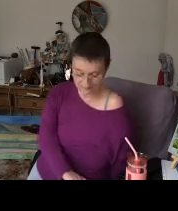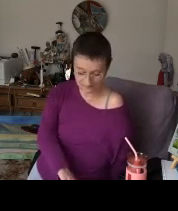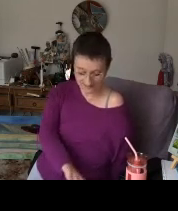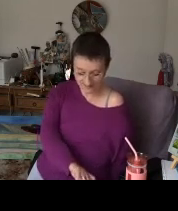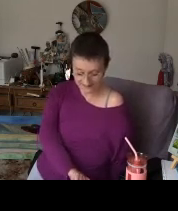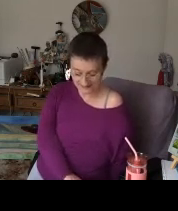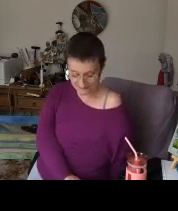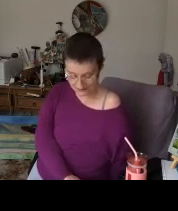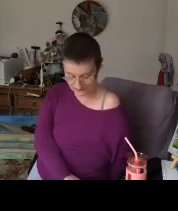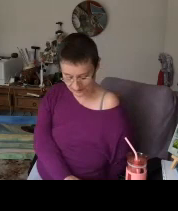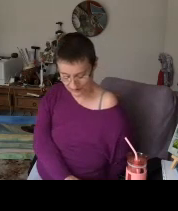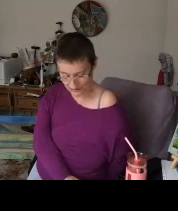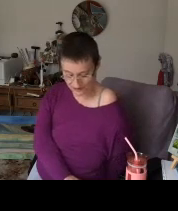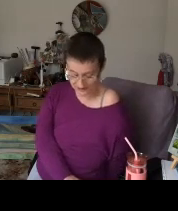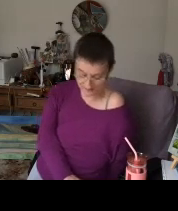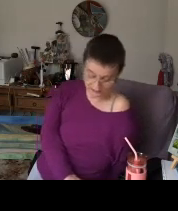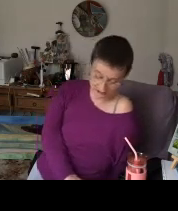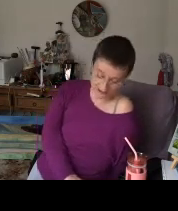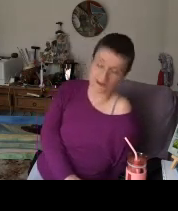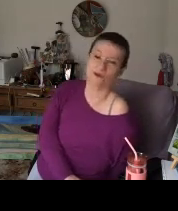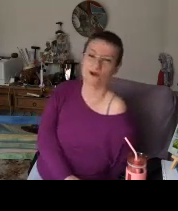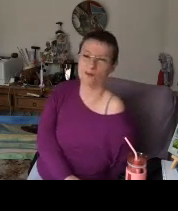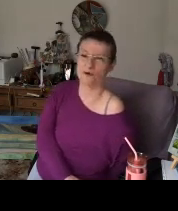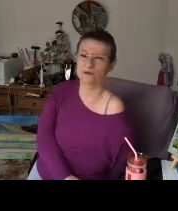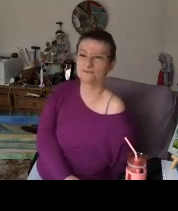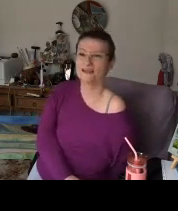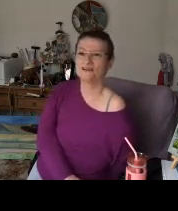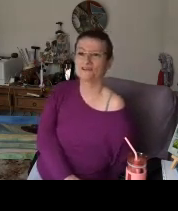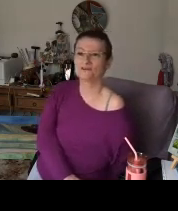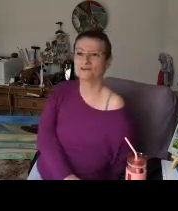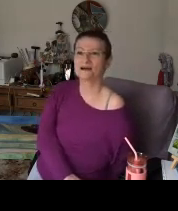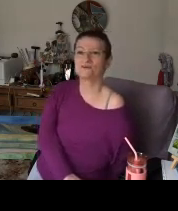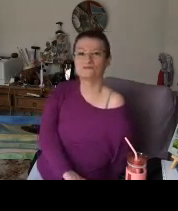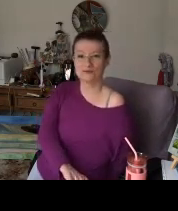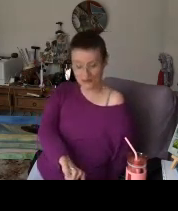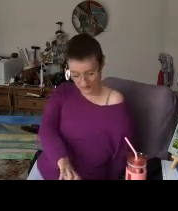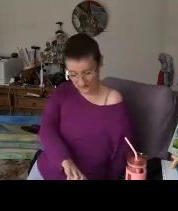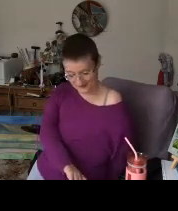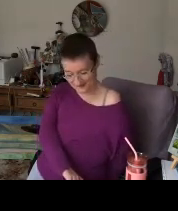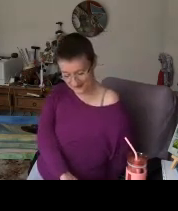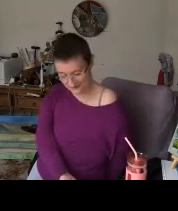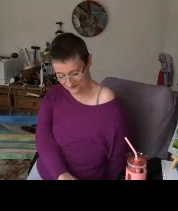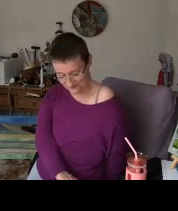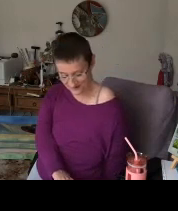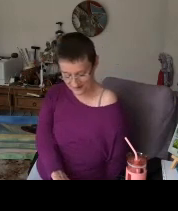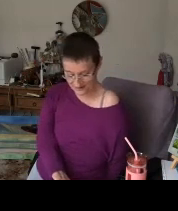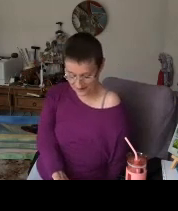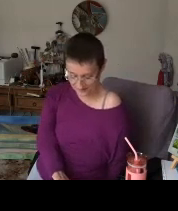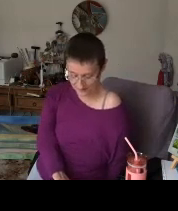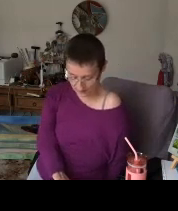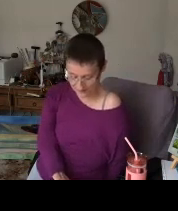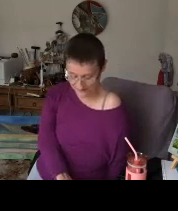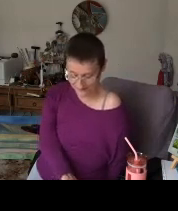the council are going to knock it down and turn it into a car park. So now we've become